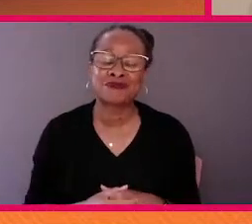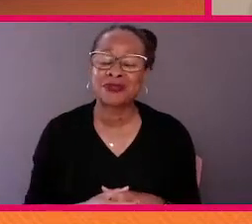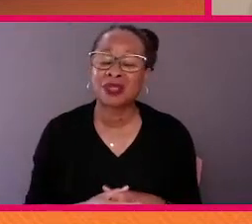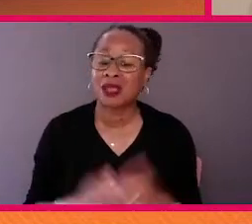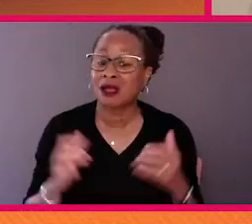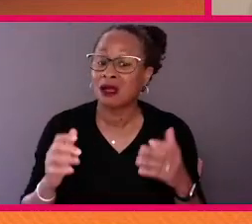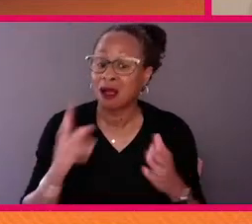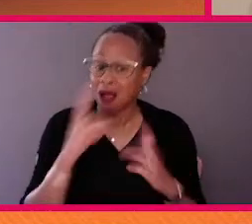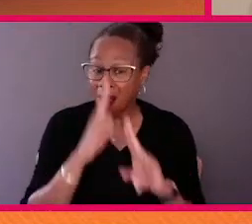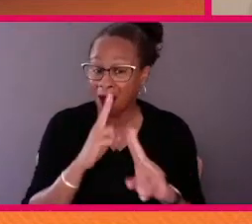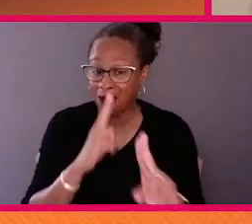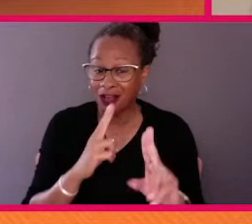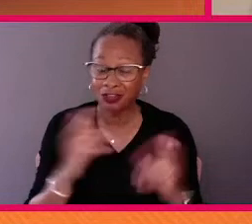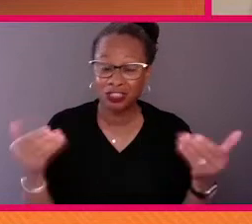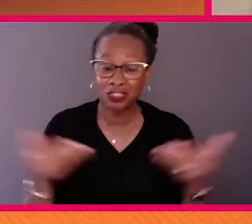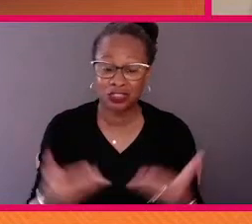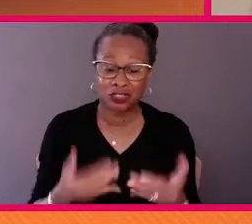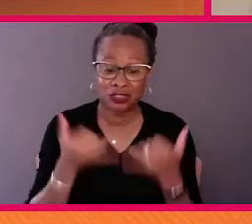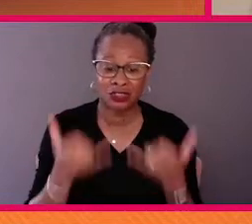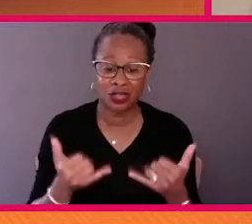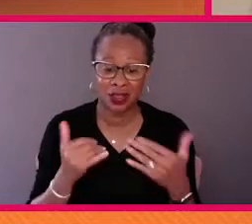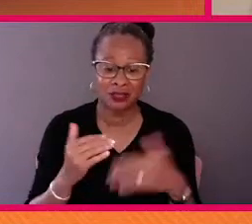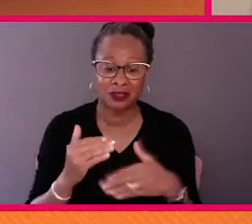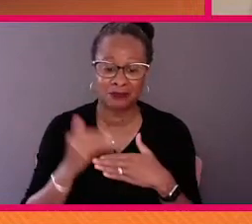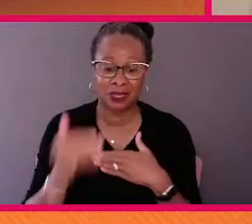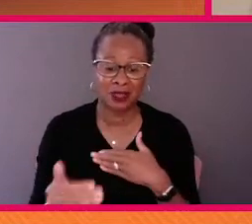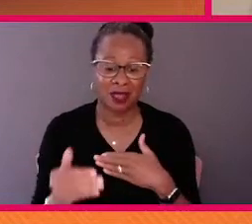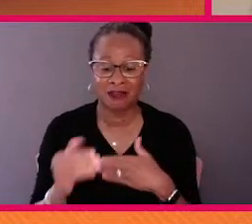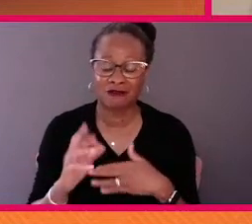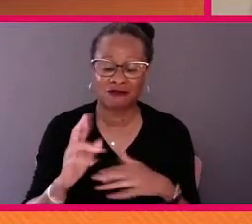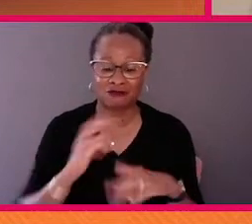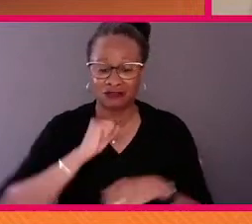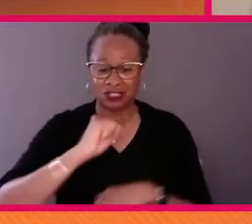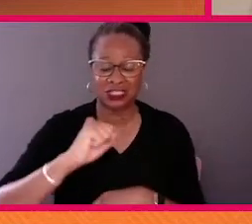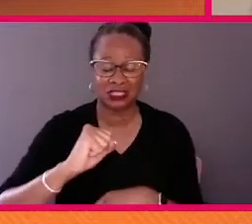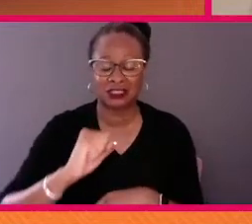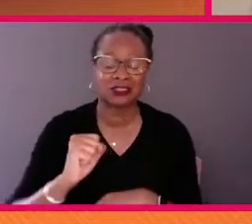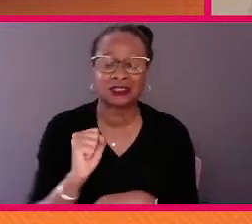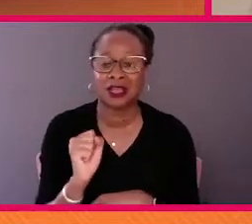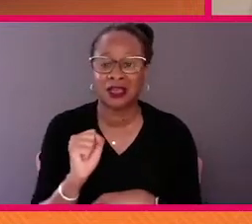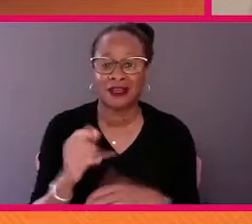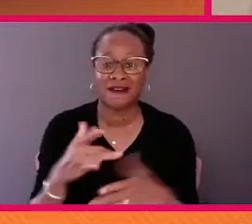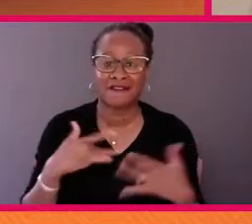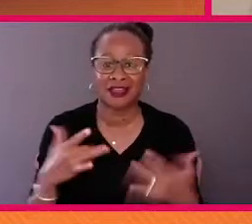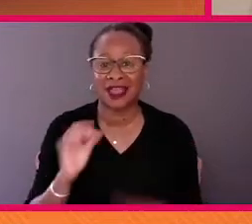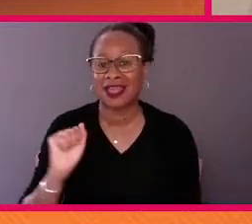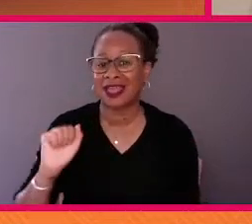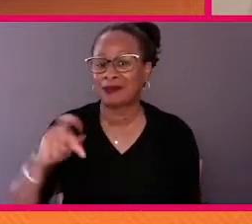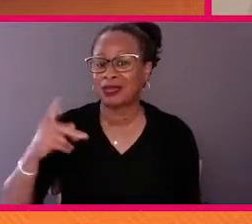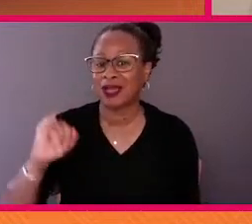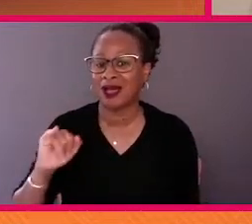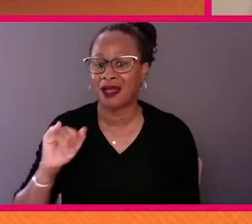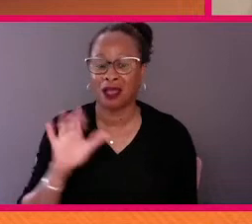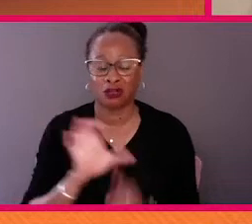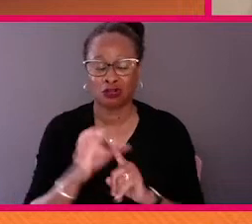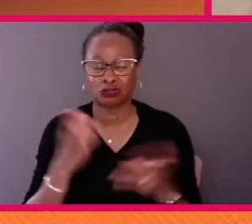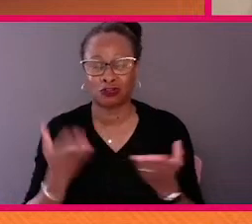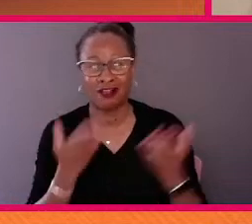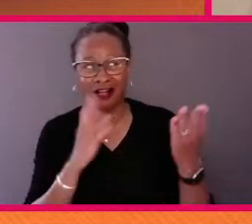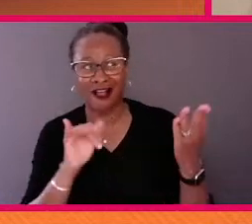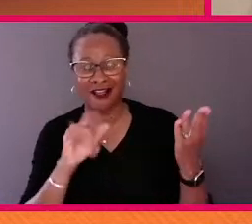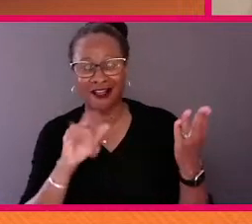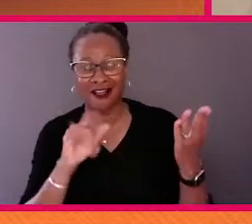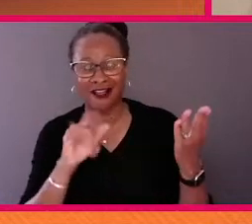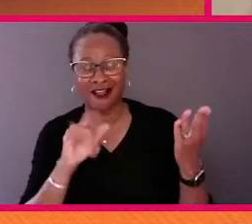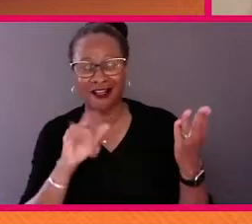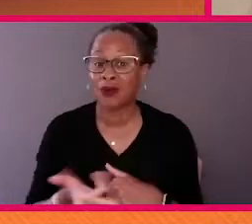Resilience event, AAPI Cultural Icons. This conversation features three filmmakers who have been supported by